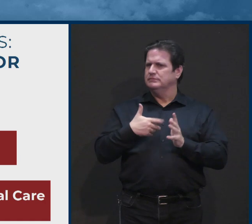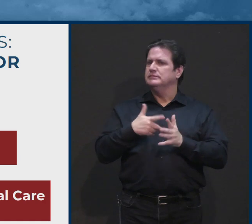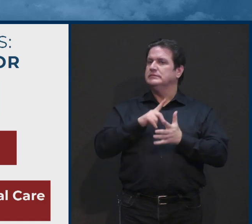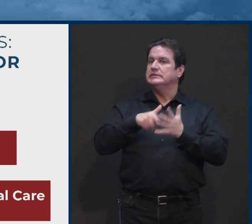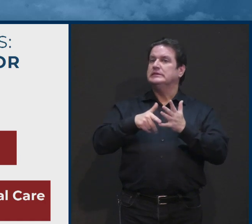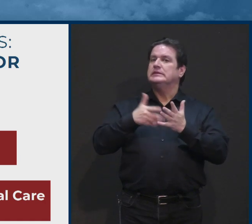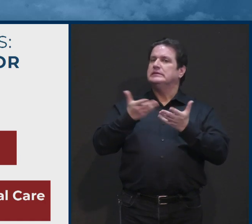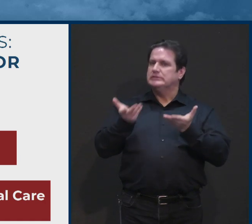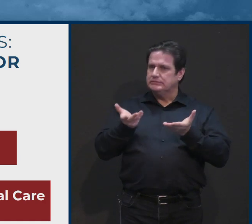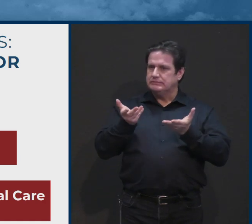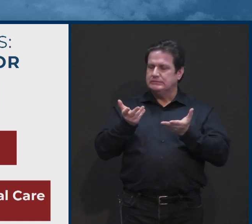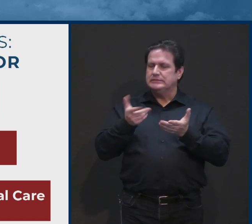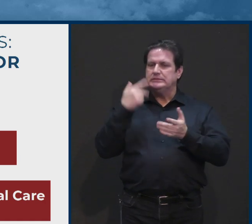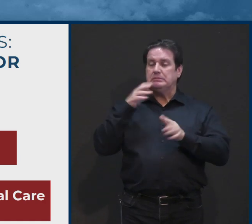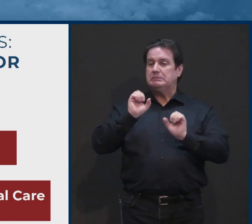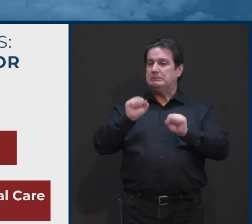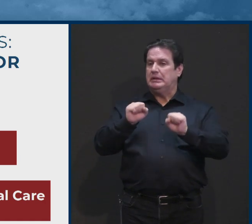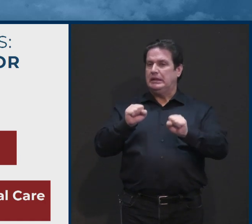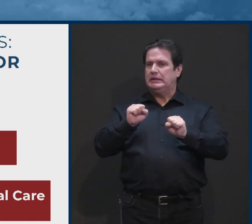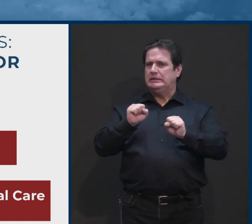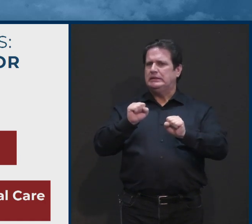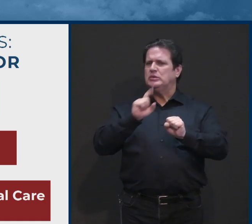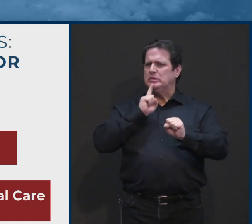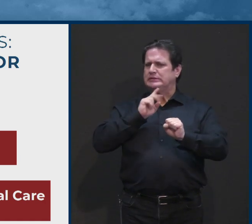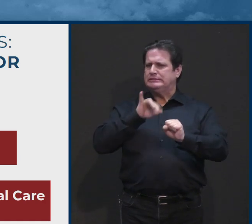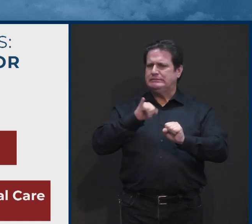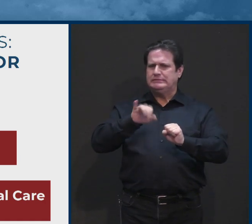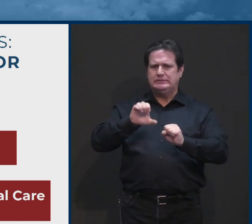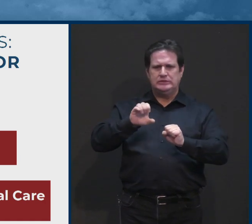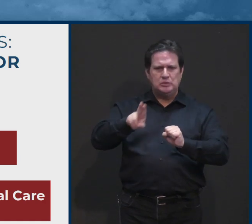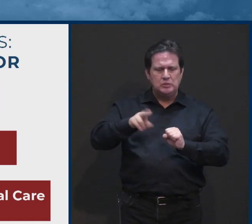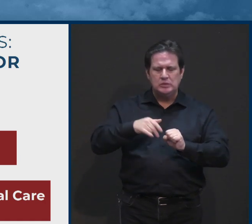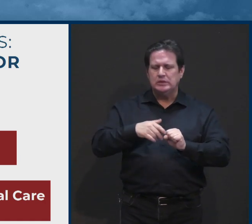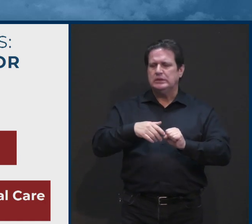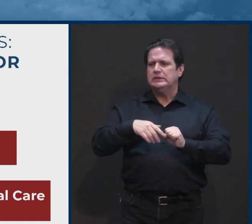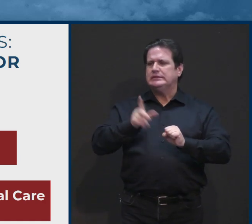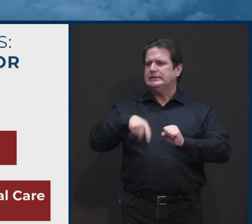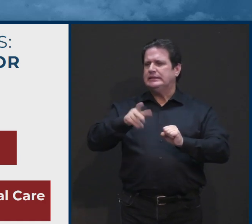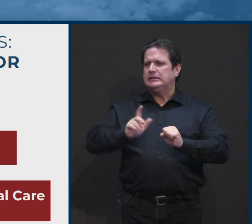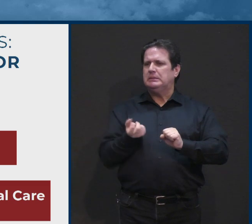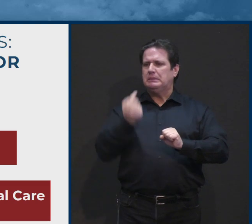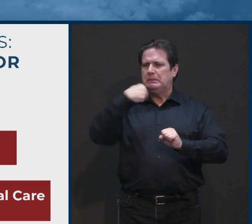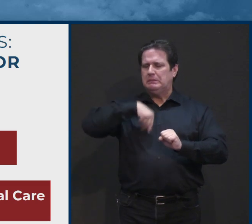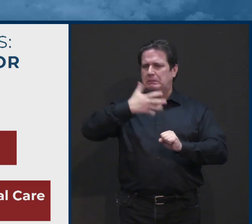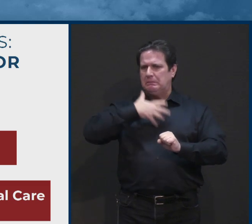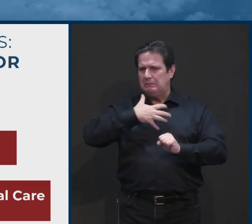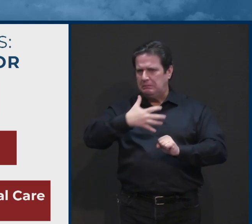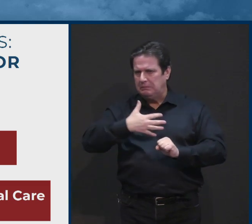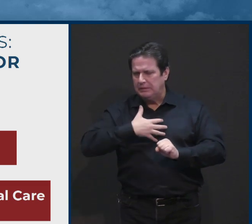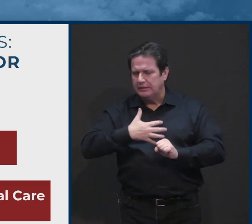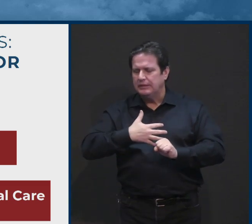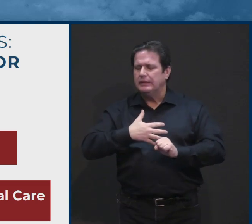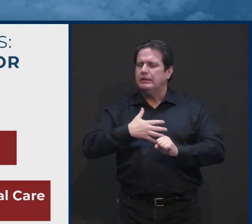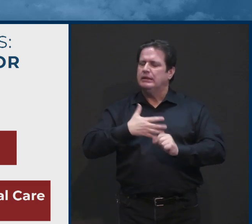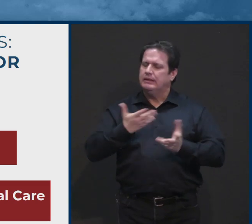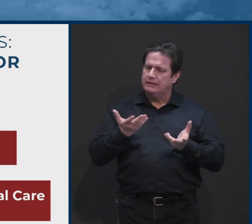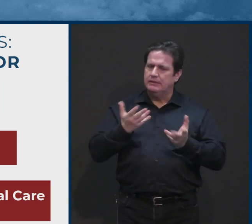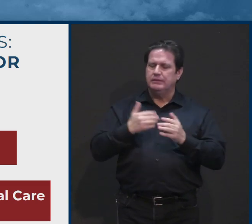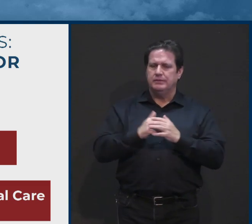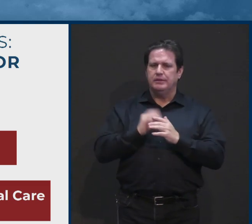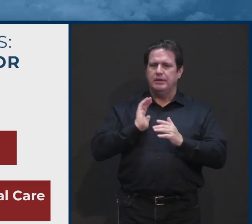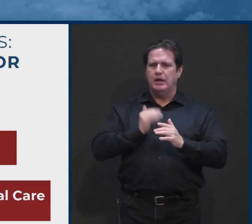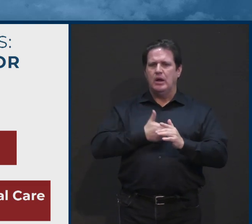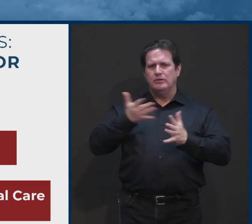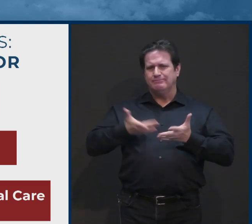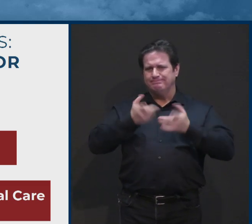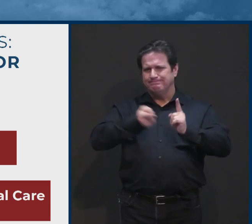ultimately possibly in the critical care unit or in the need of a ventilator. And so much of